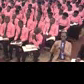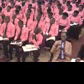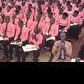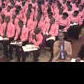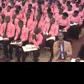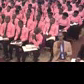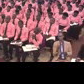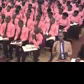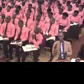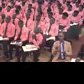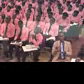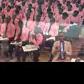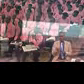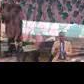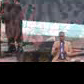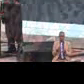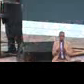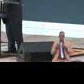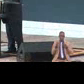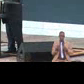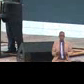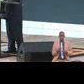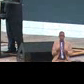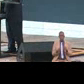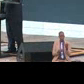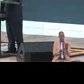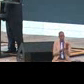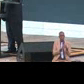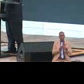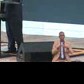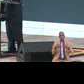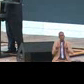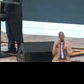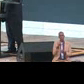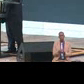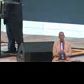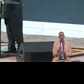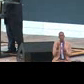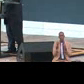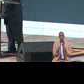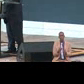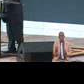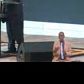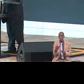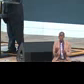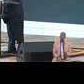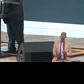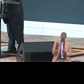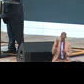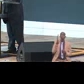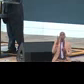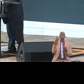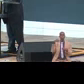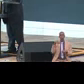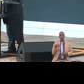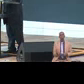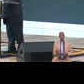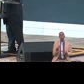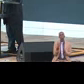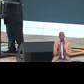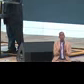I will not, in your own strength. The flesh doesn't have that power. Anything you throw up, it will come down.